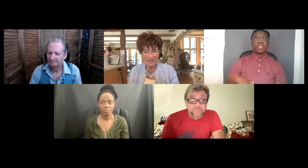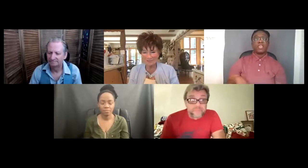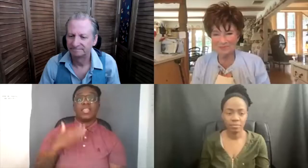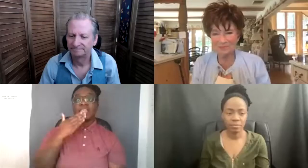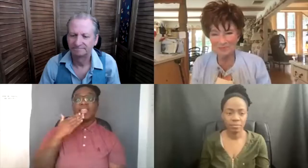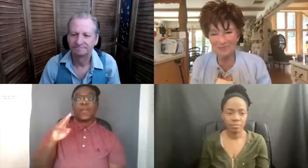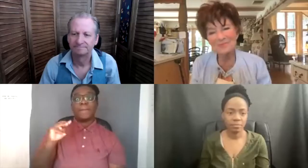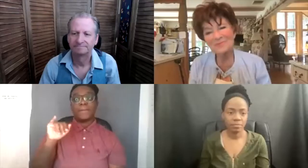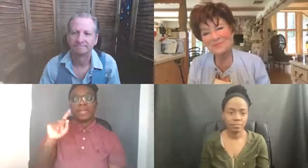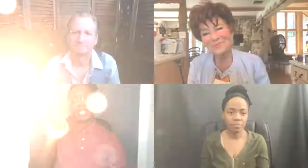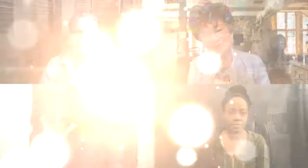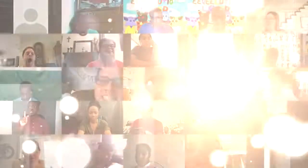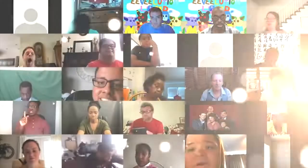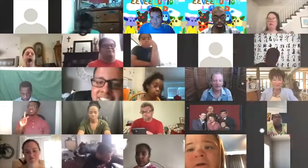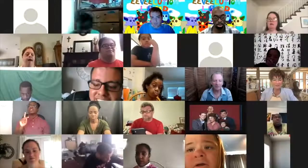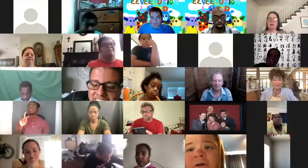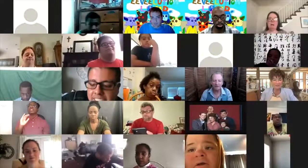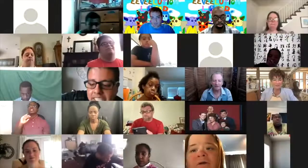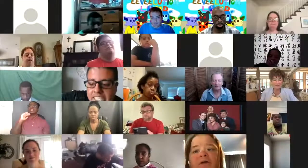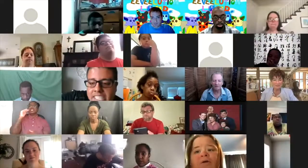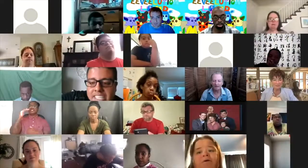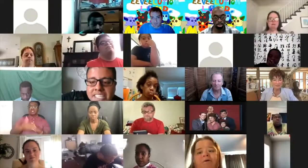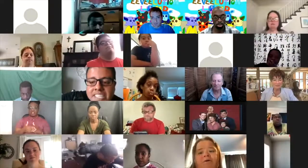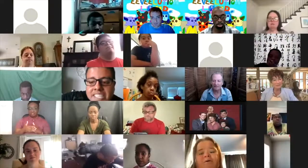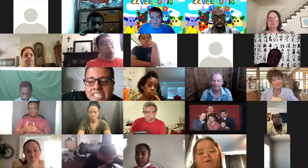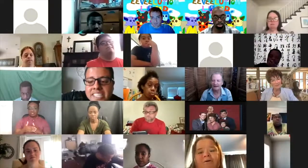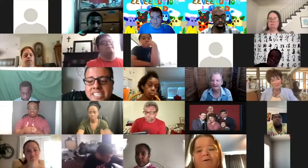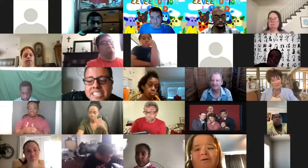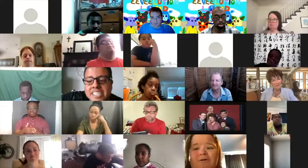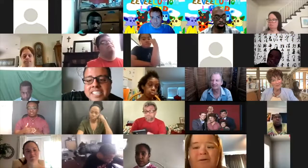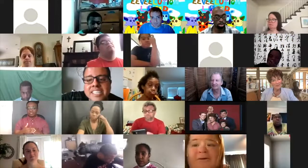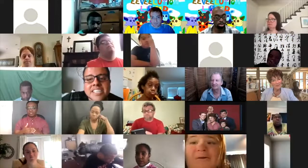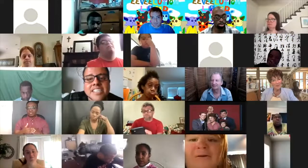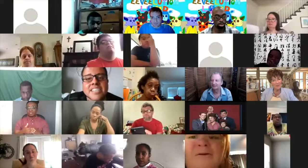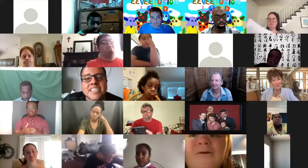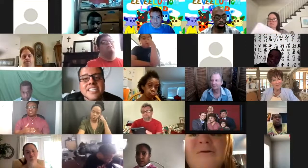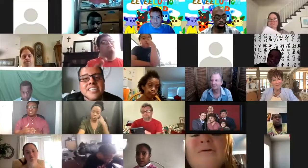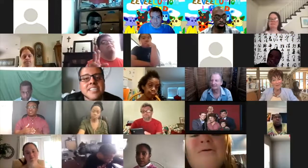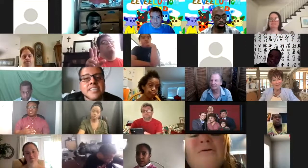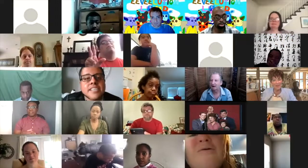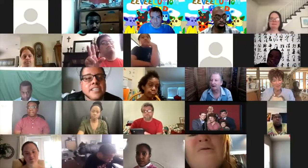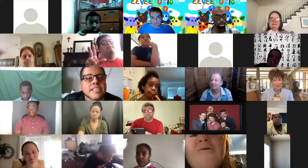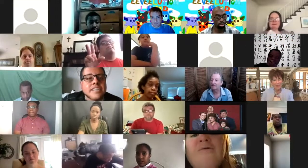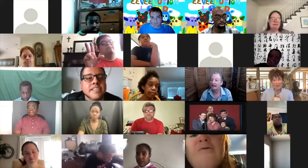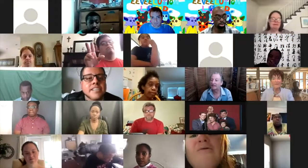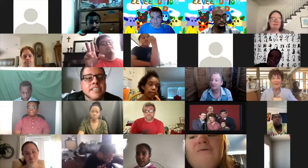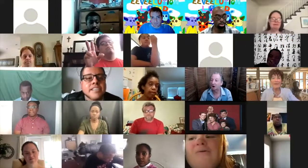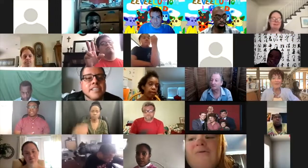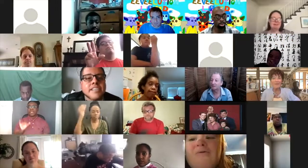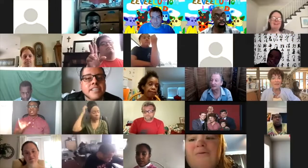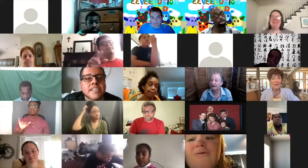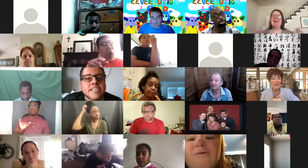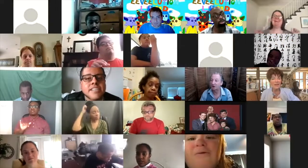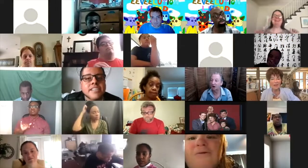Hey, you're welcome. Thank you, David. Why don't we ask Let's see. Oh, Alex